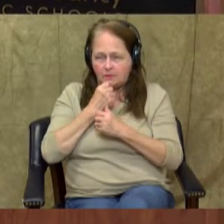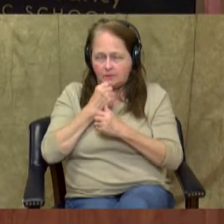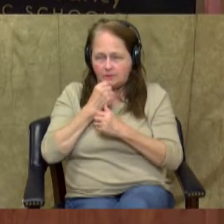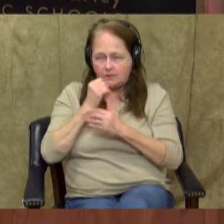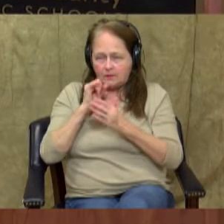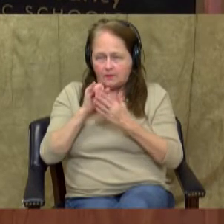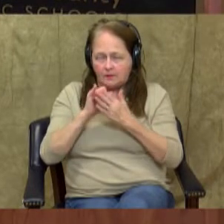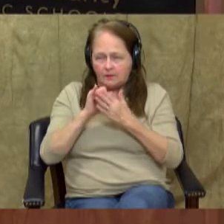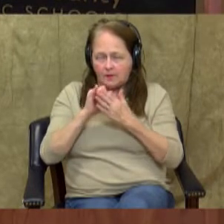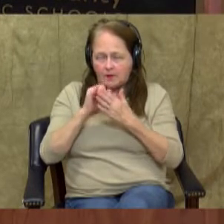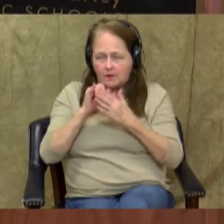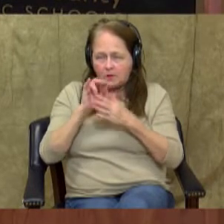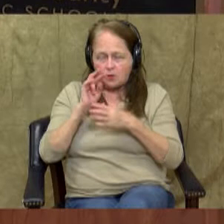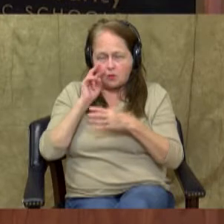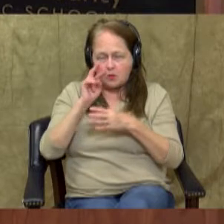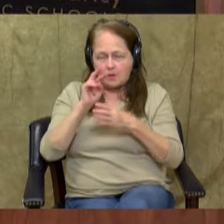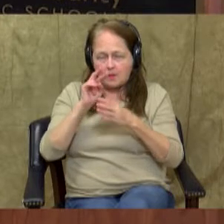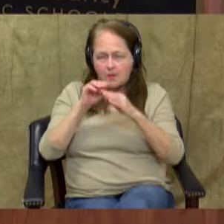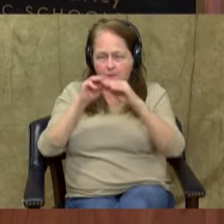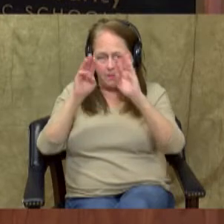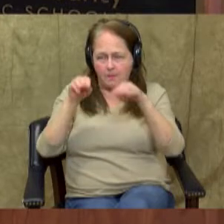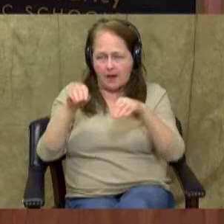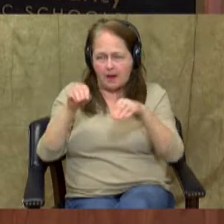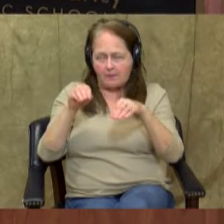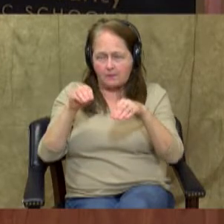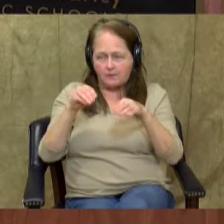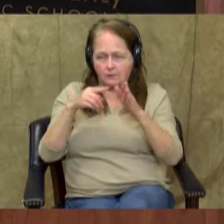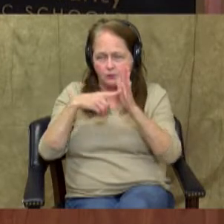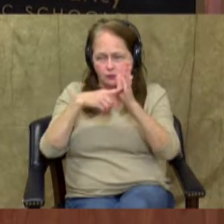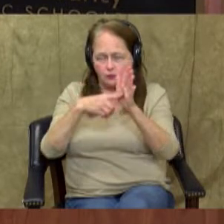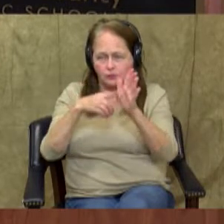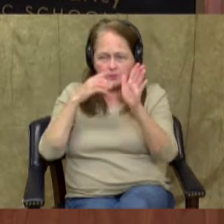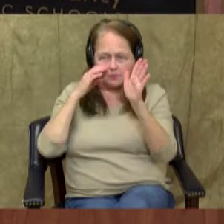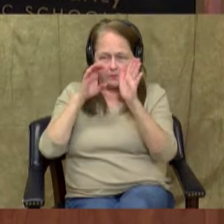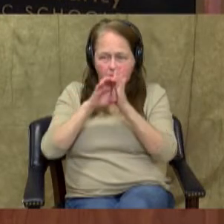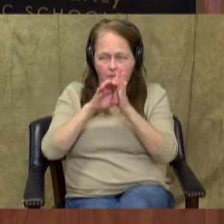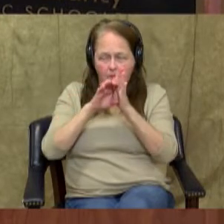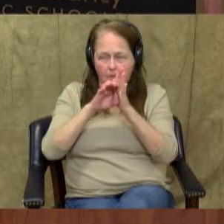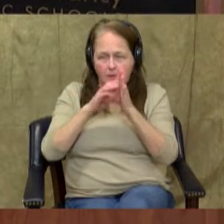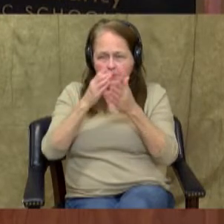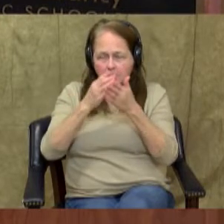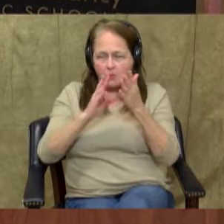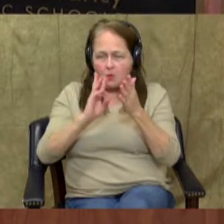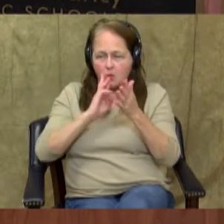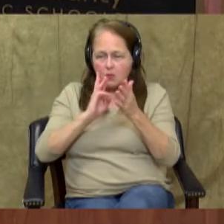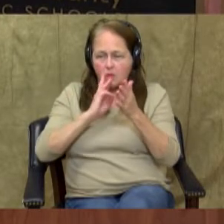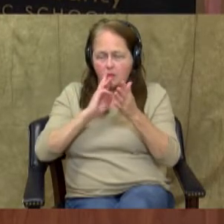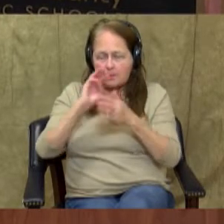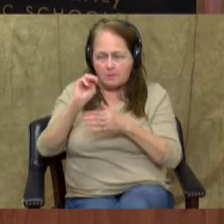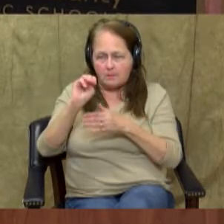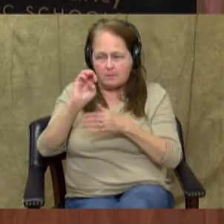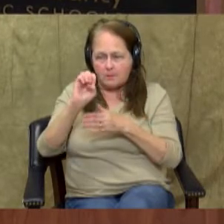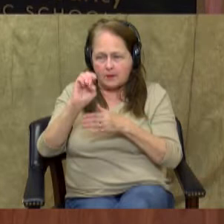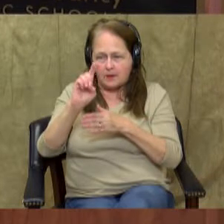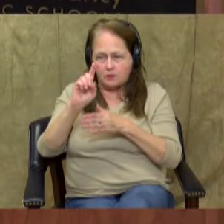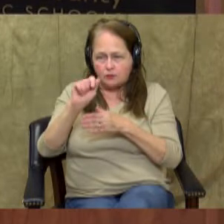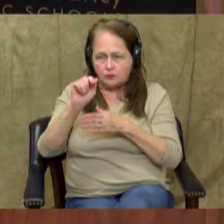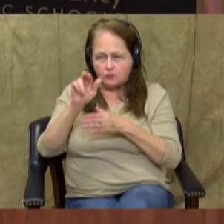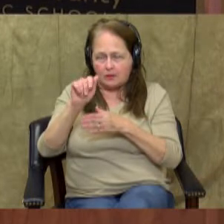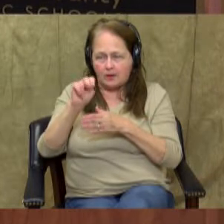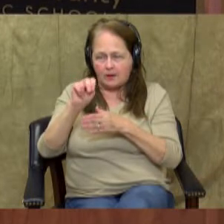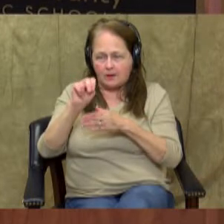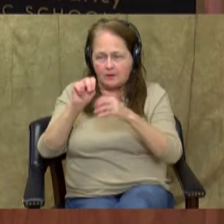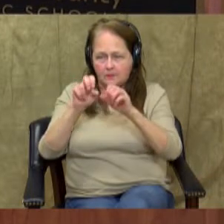look at a physical map of this region. First of all, we want to look at some strategic waterways. We have the Mediterranean Sea, which is